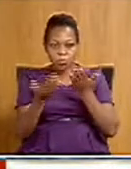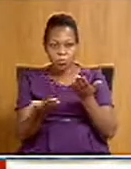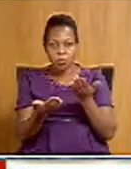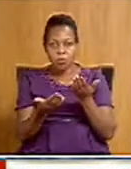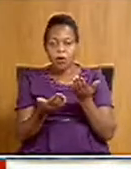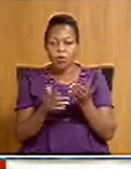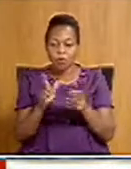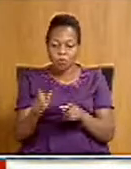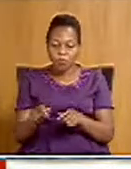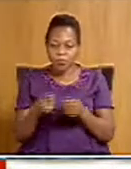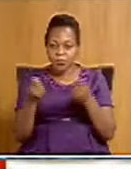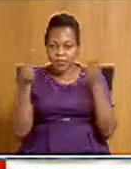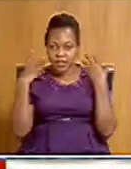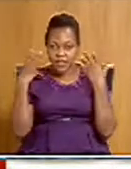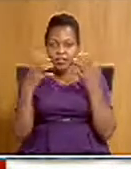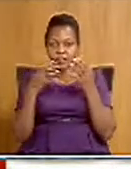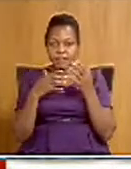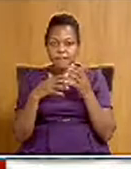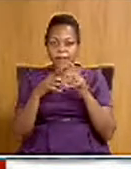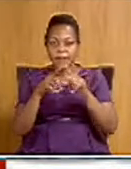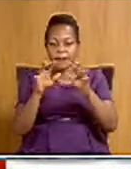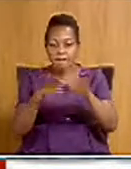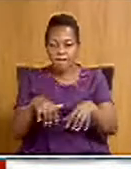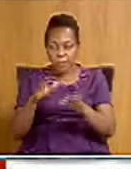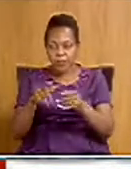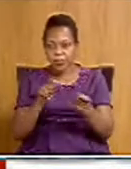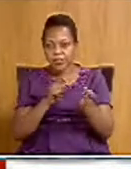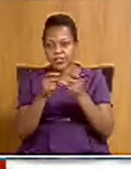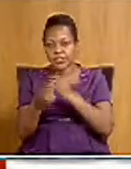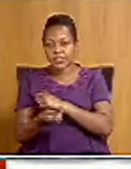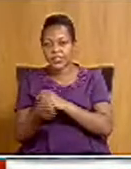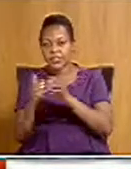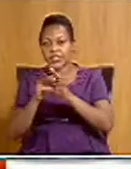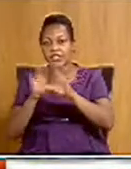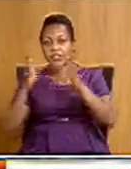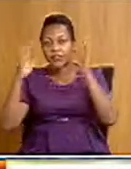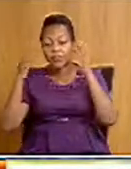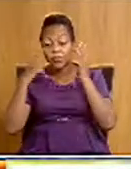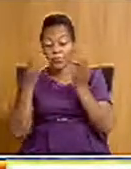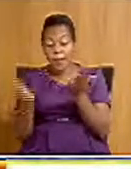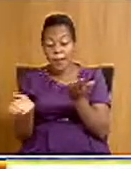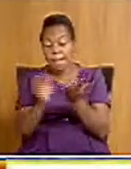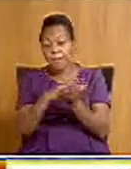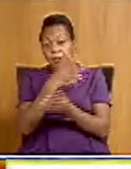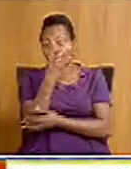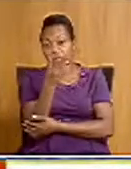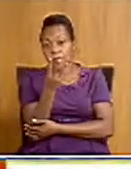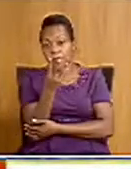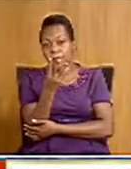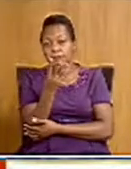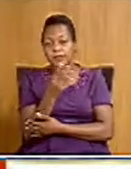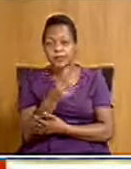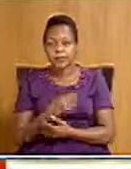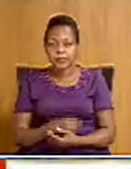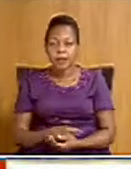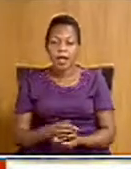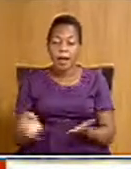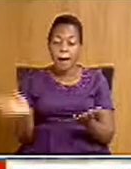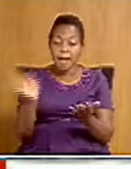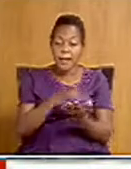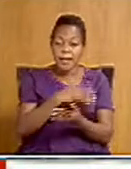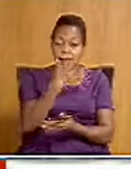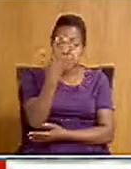a tea plantation that had become a forest. You will see it on page 4. And on